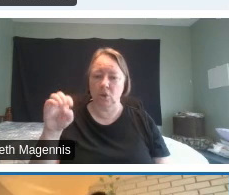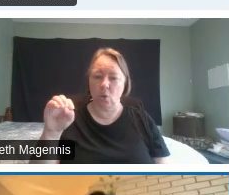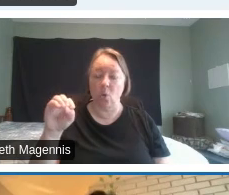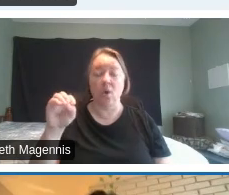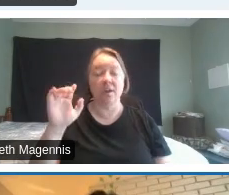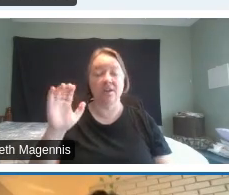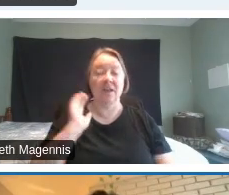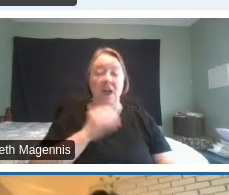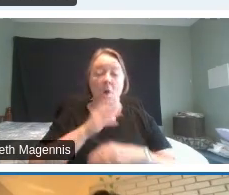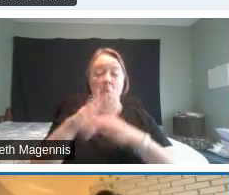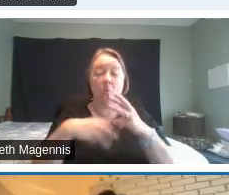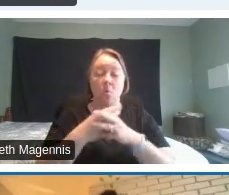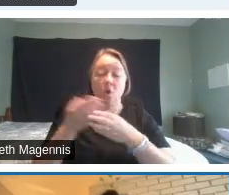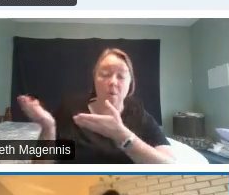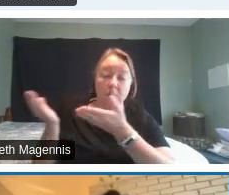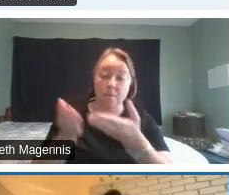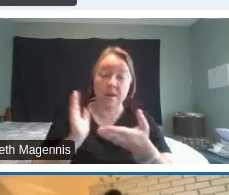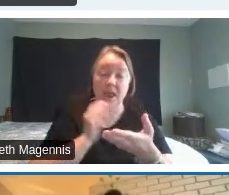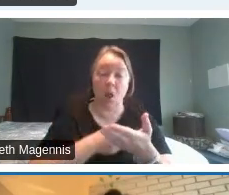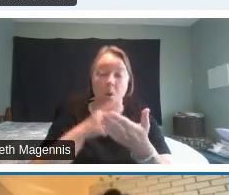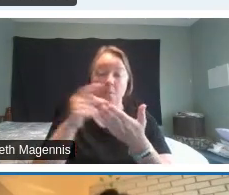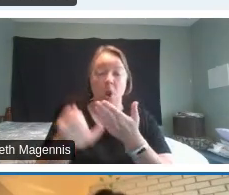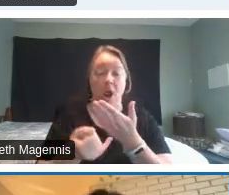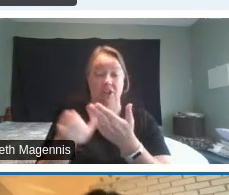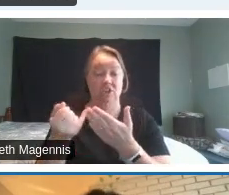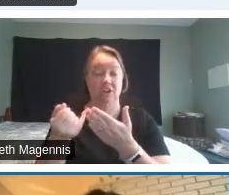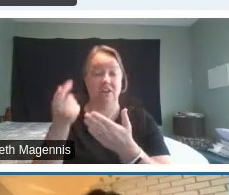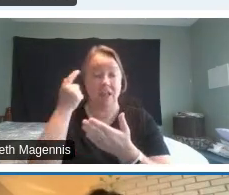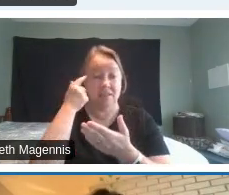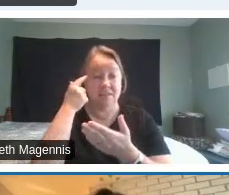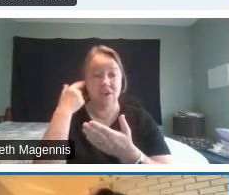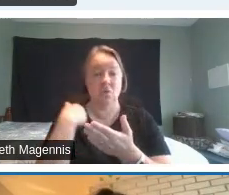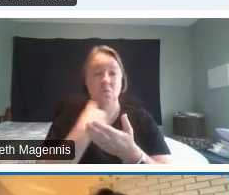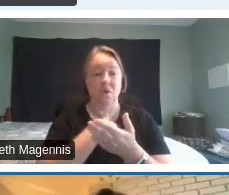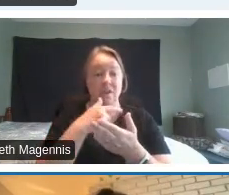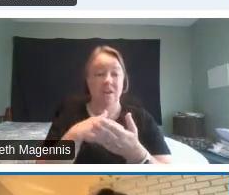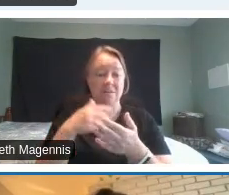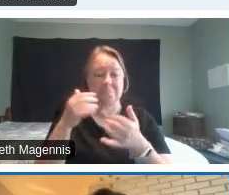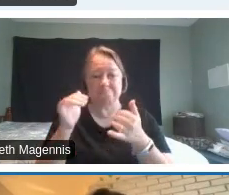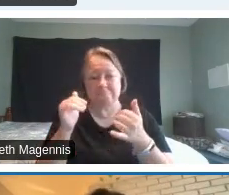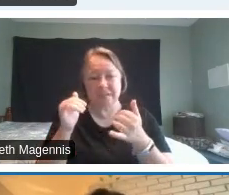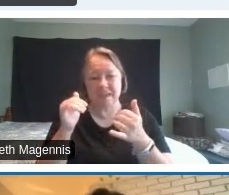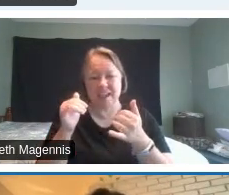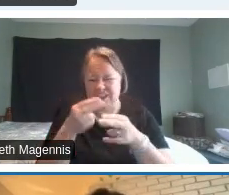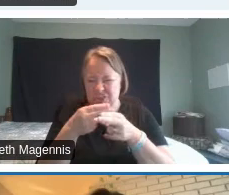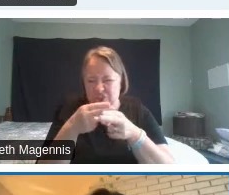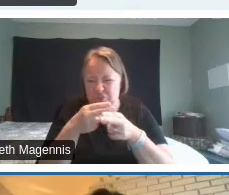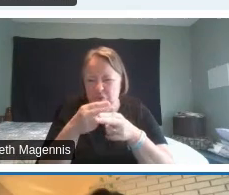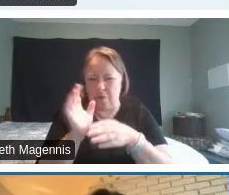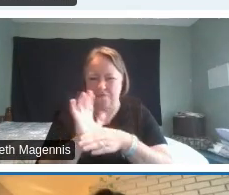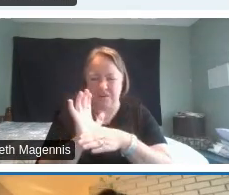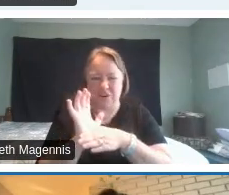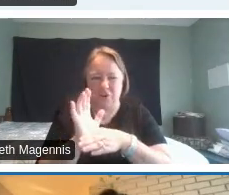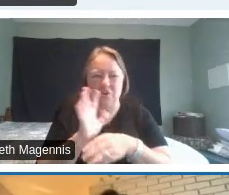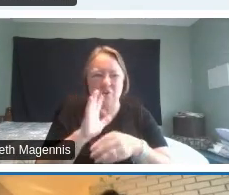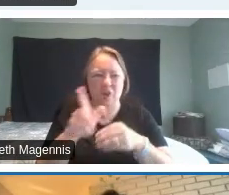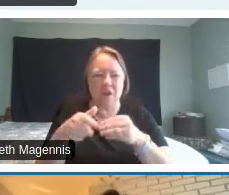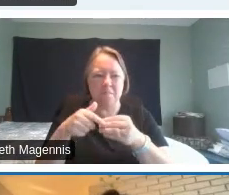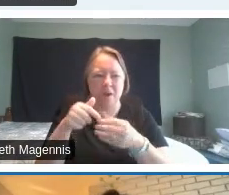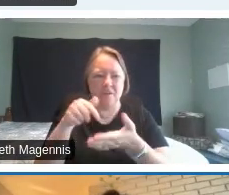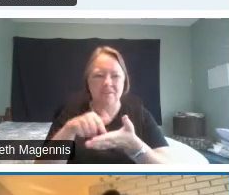into our project. So I think we can play this little short video just while I'm talking about